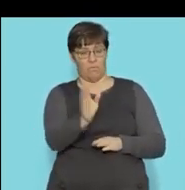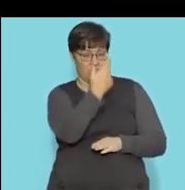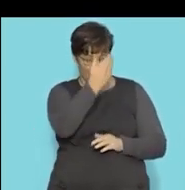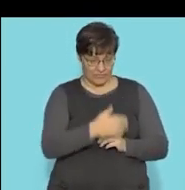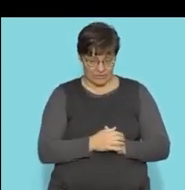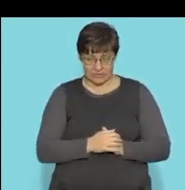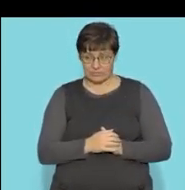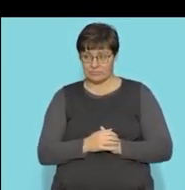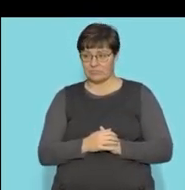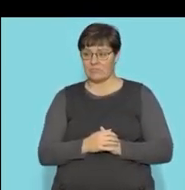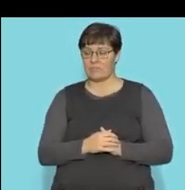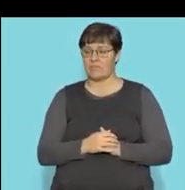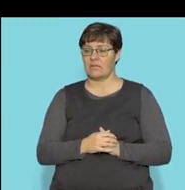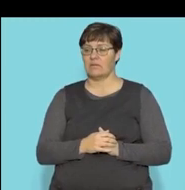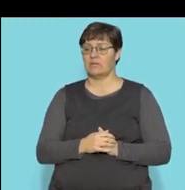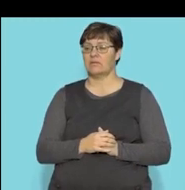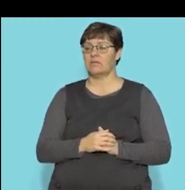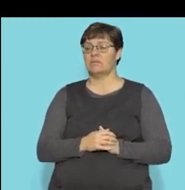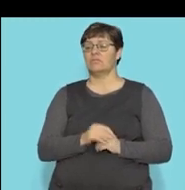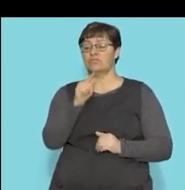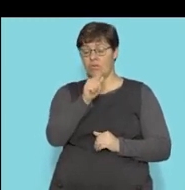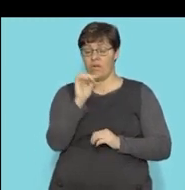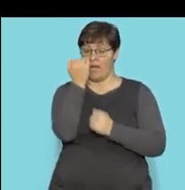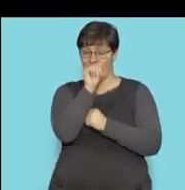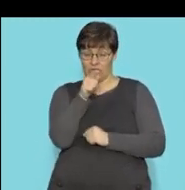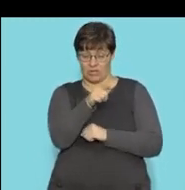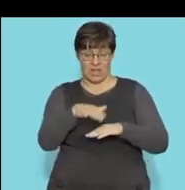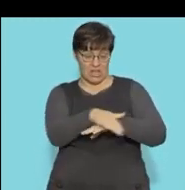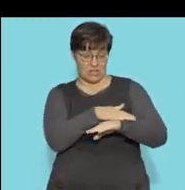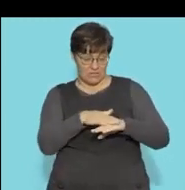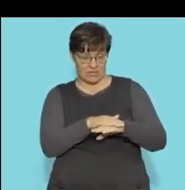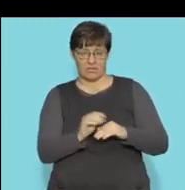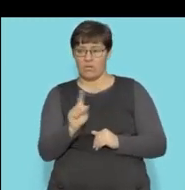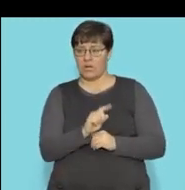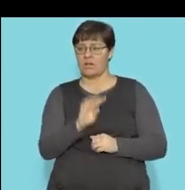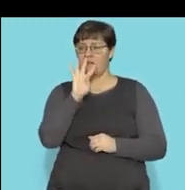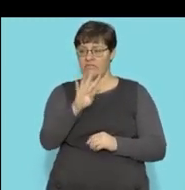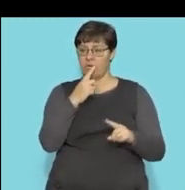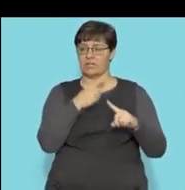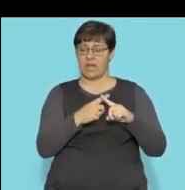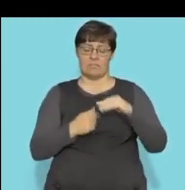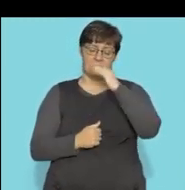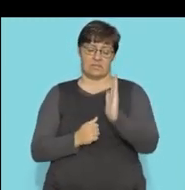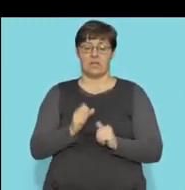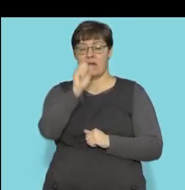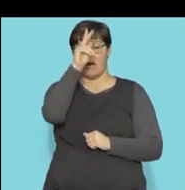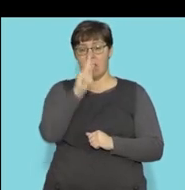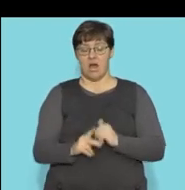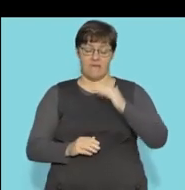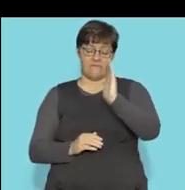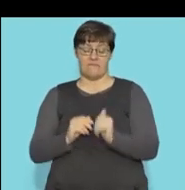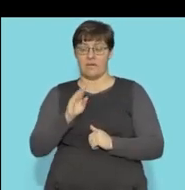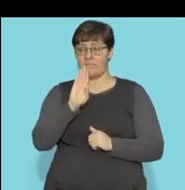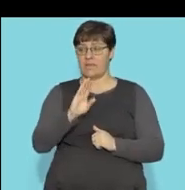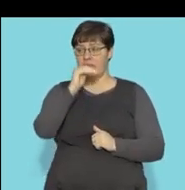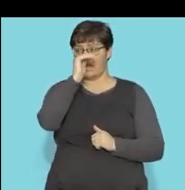base in this calculation. So the surface area of the factory is going to be 4 times the